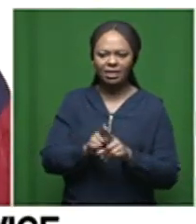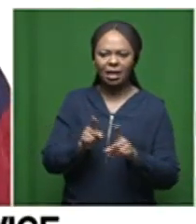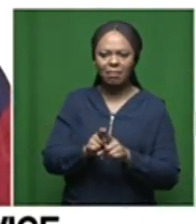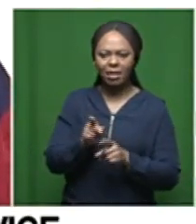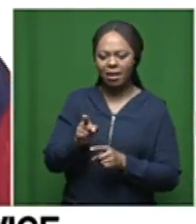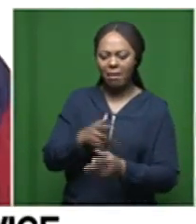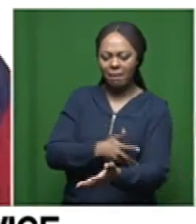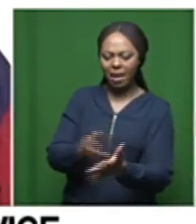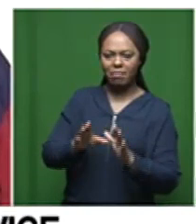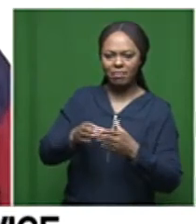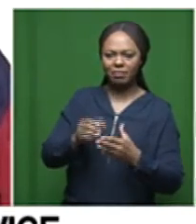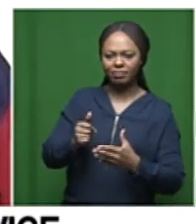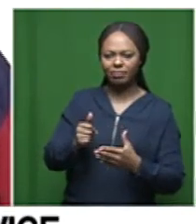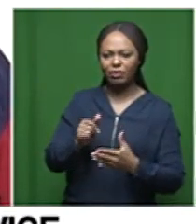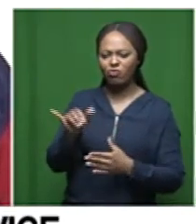so